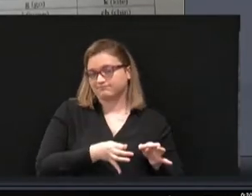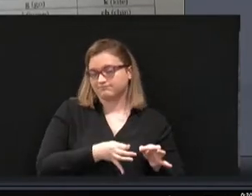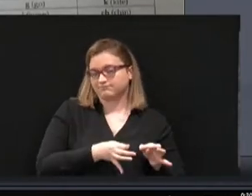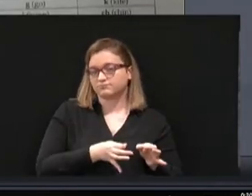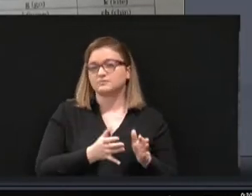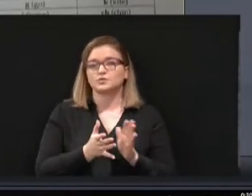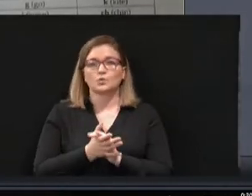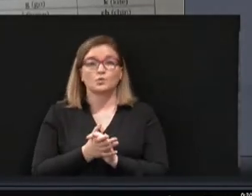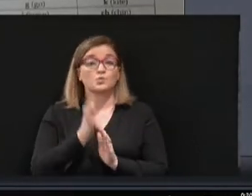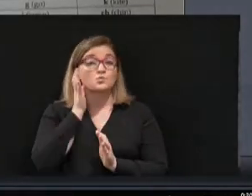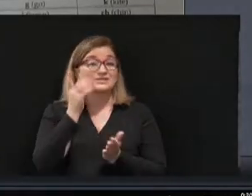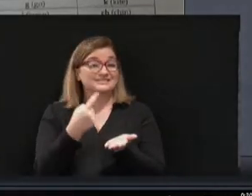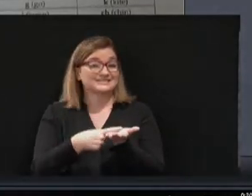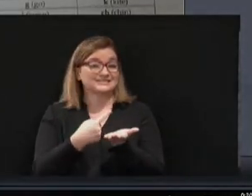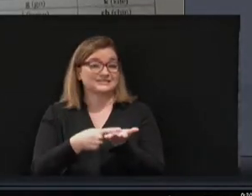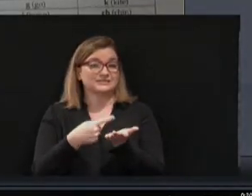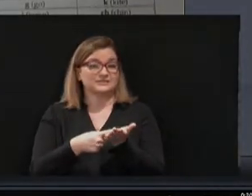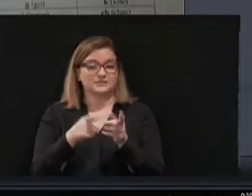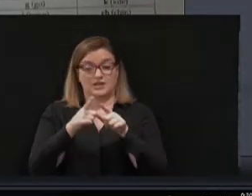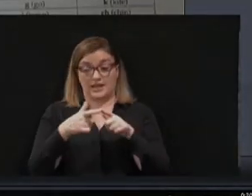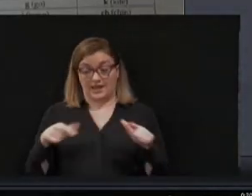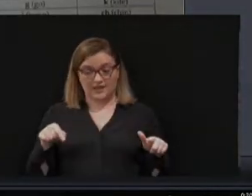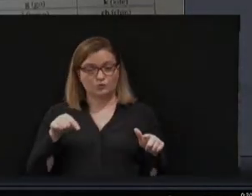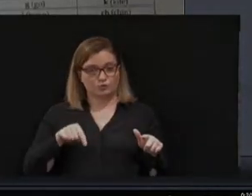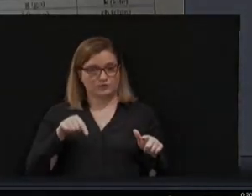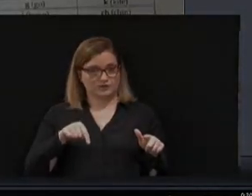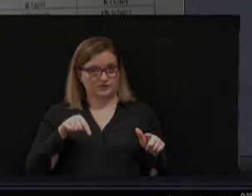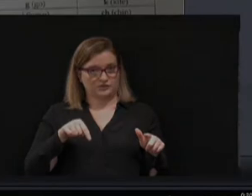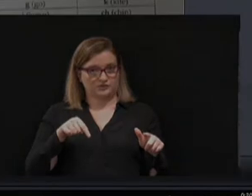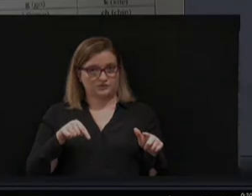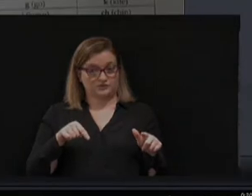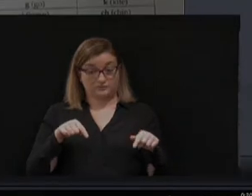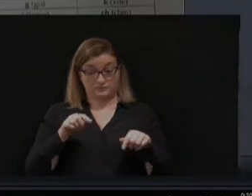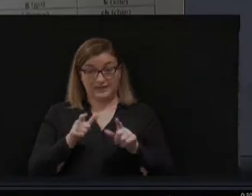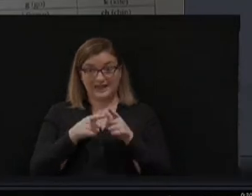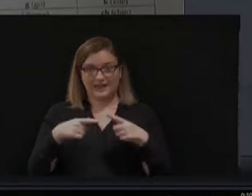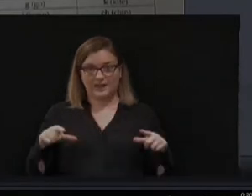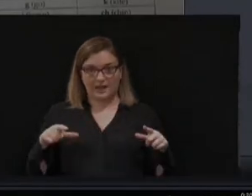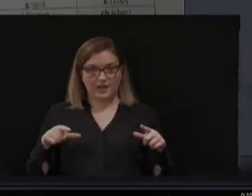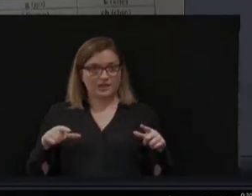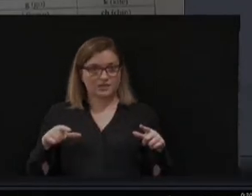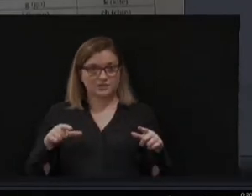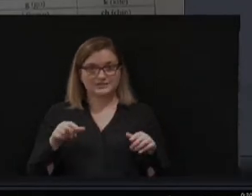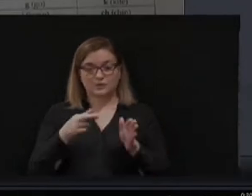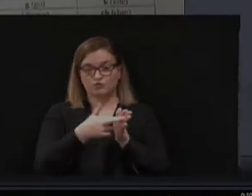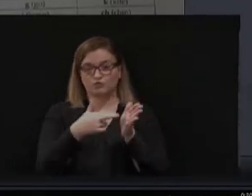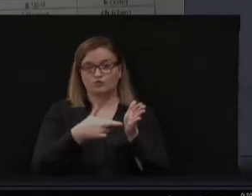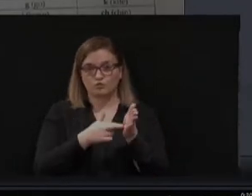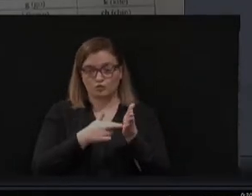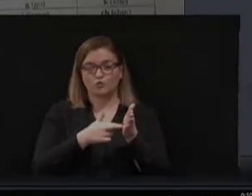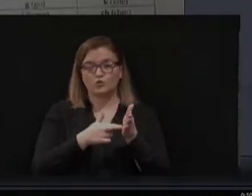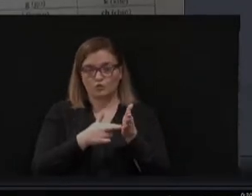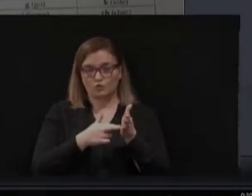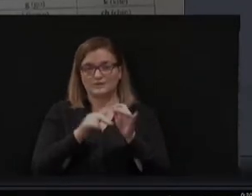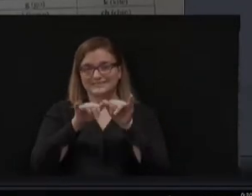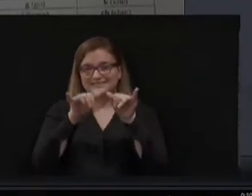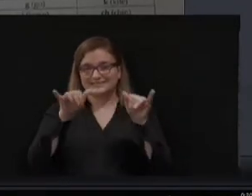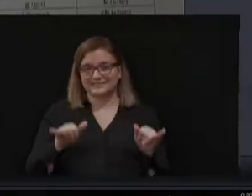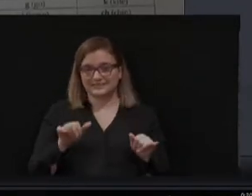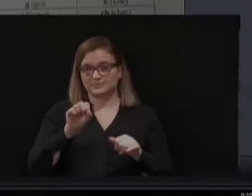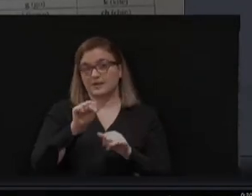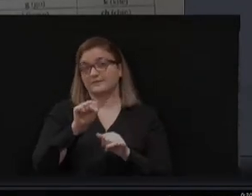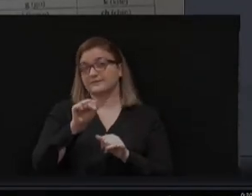talk about language, and language is a rule-based system of symbols,